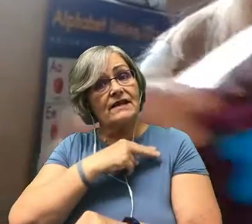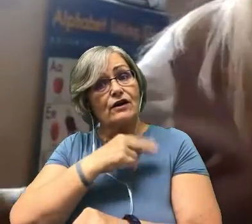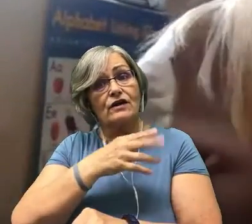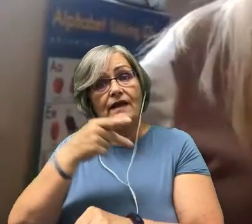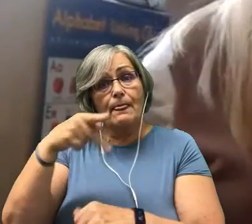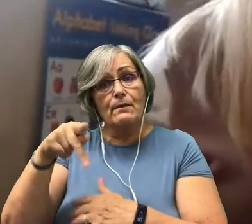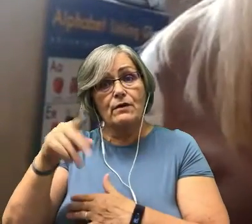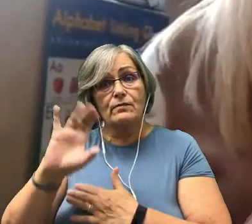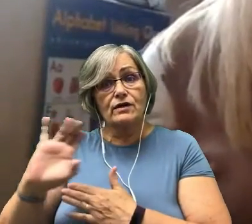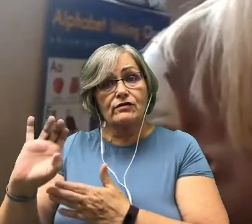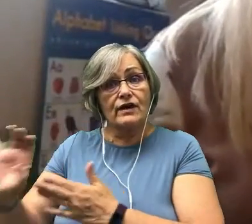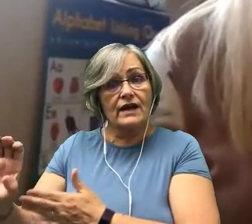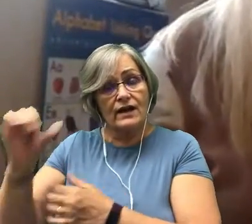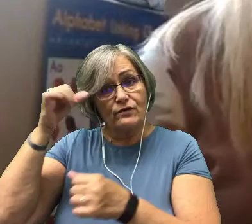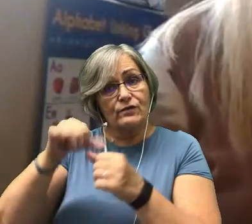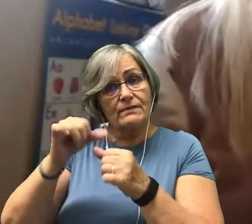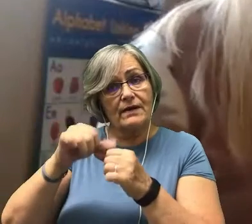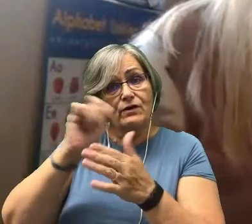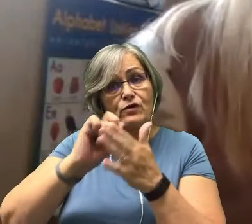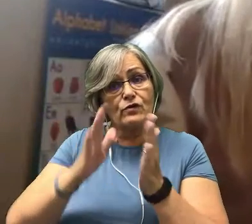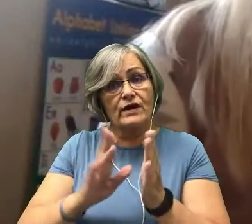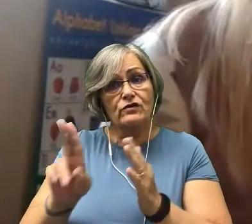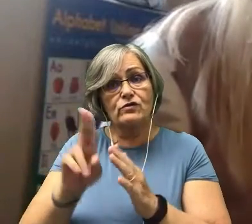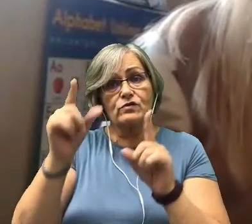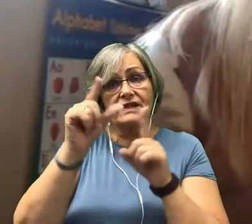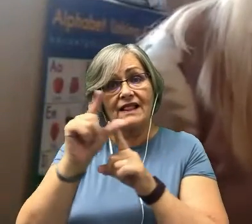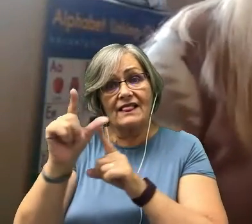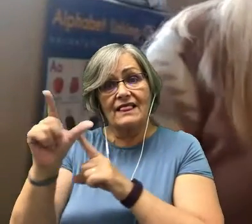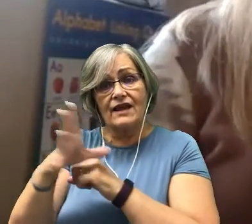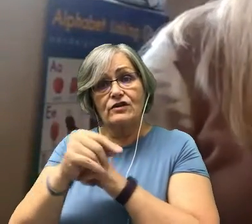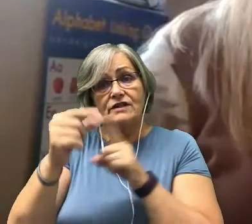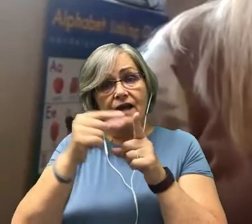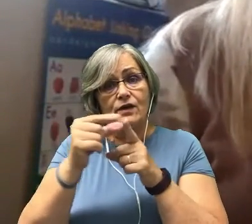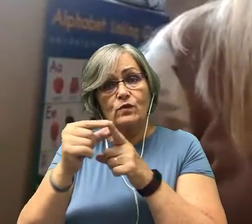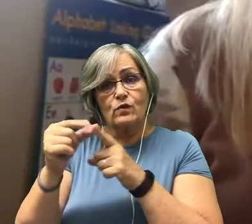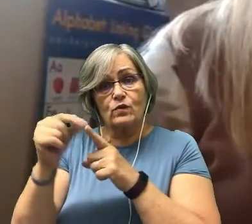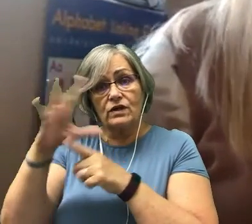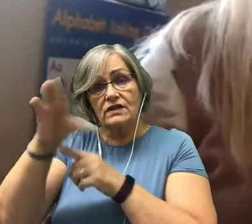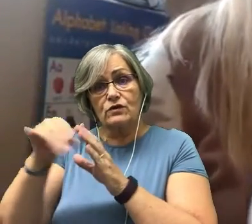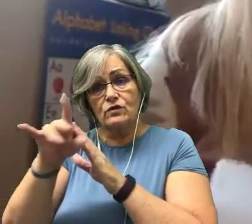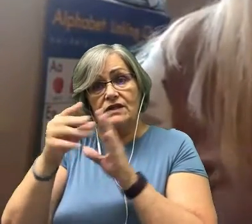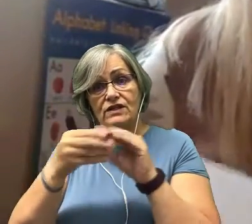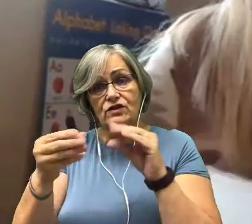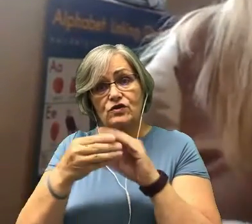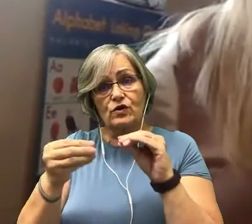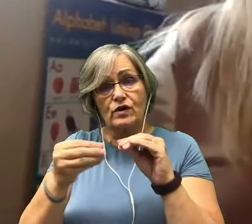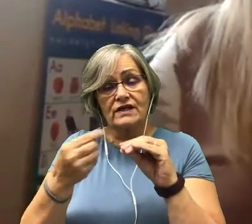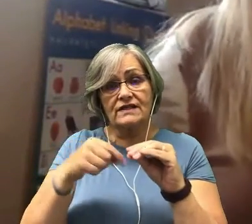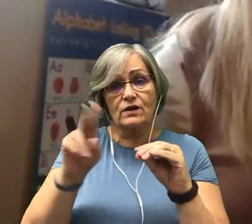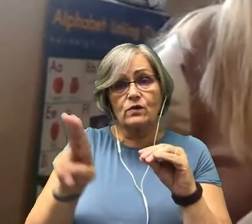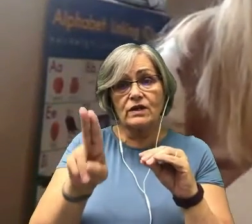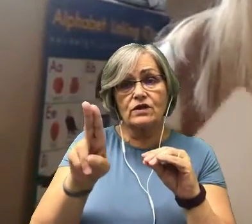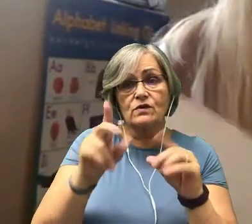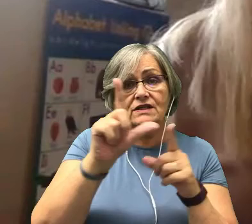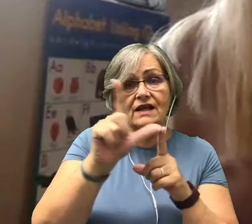Crayon. Remember, friends, that writers use letters and words in their stories, and we use letters and words to help